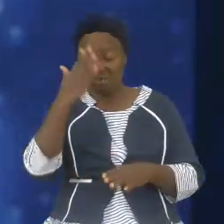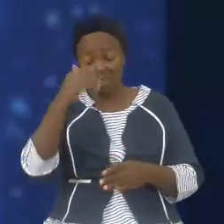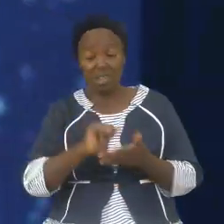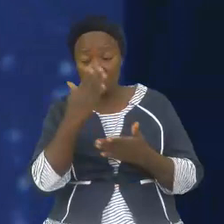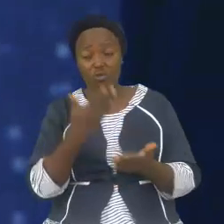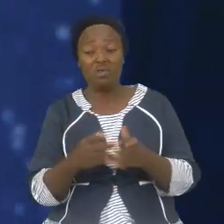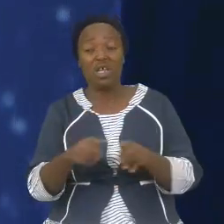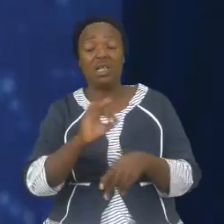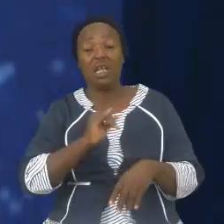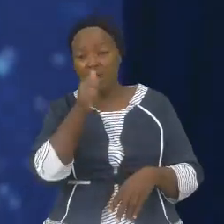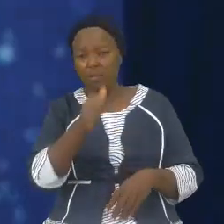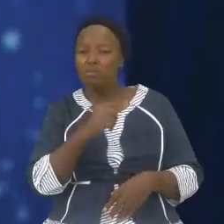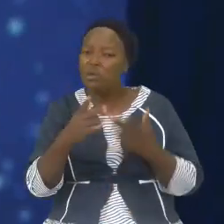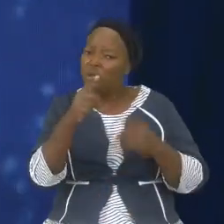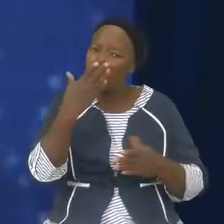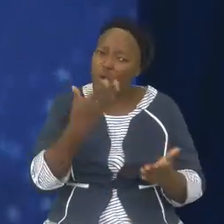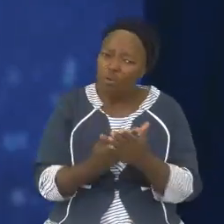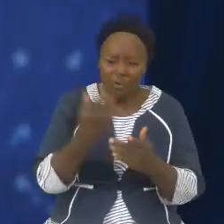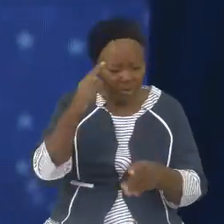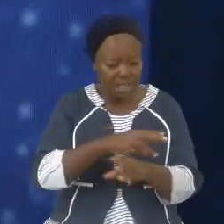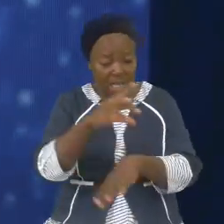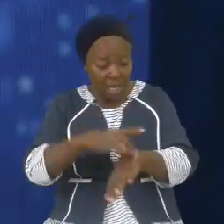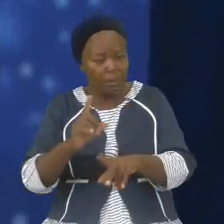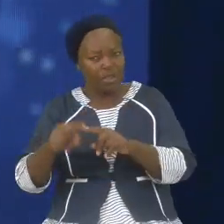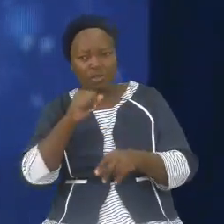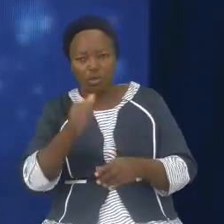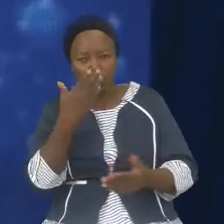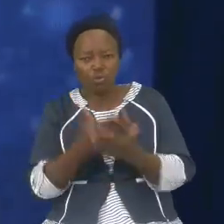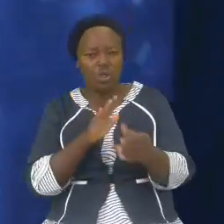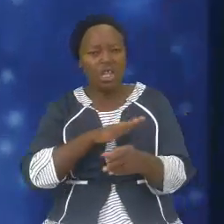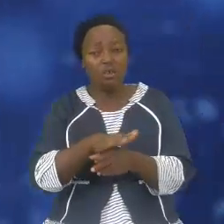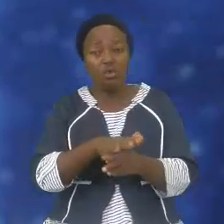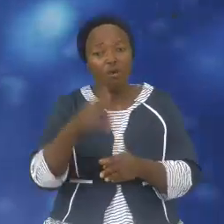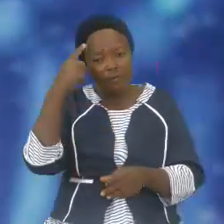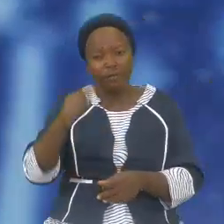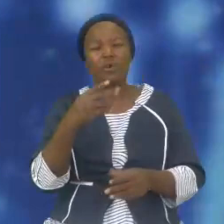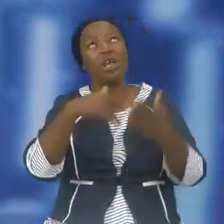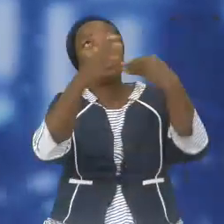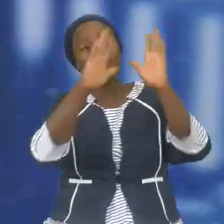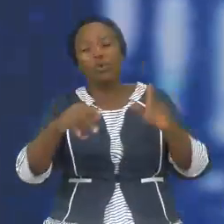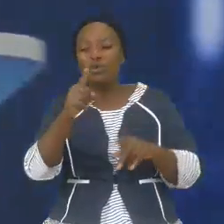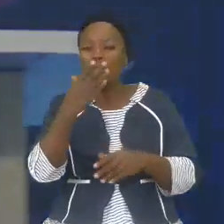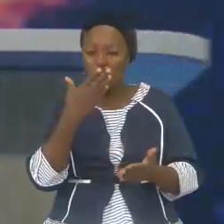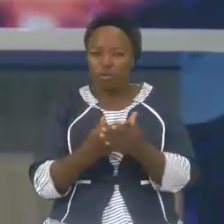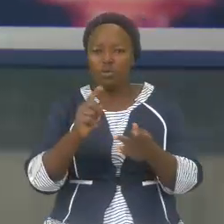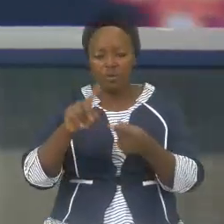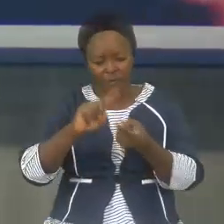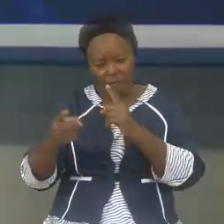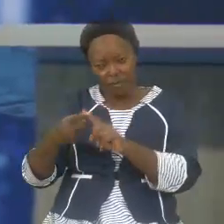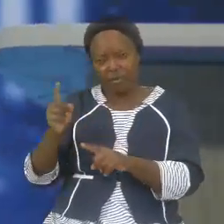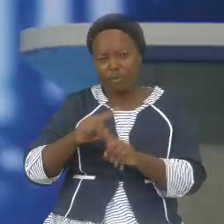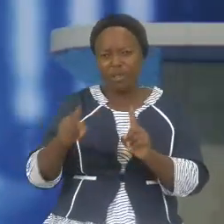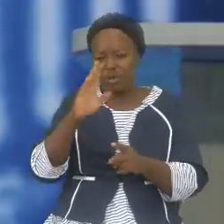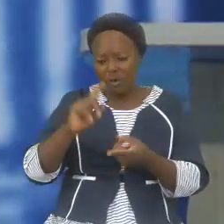good for the earth, but you're not good enough for heaven. You're good to your neighbors, but your